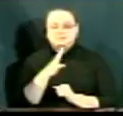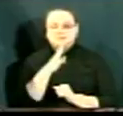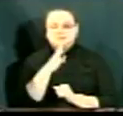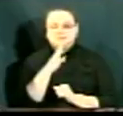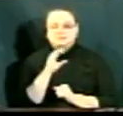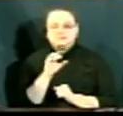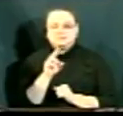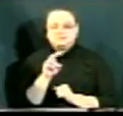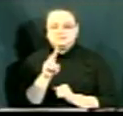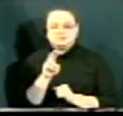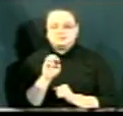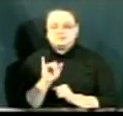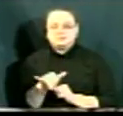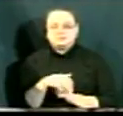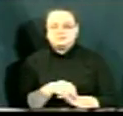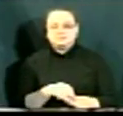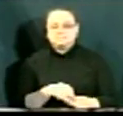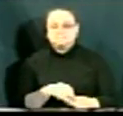Coatney.